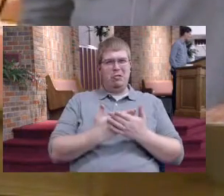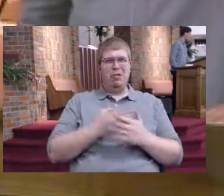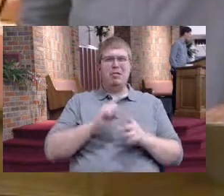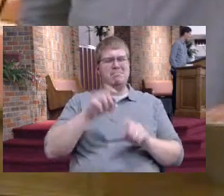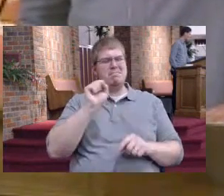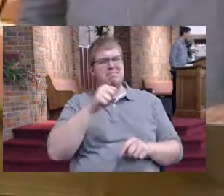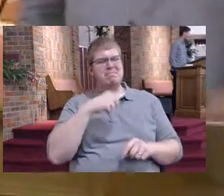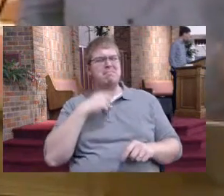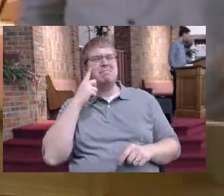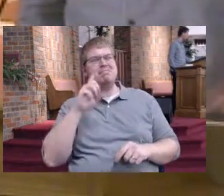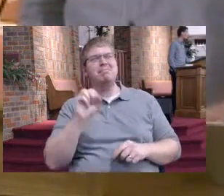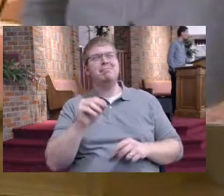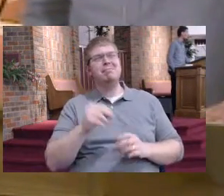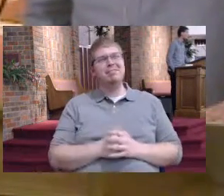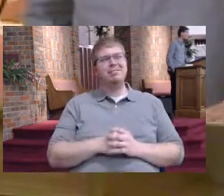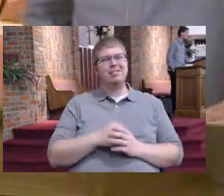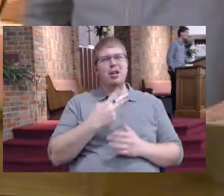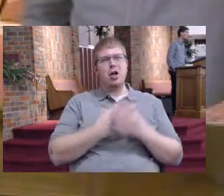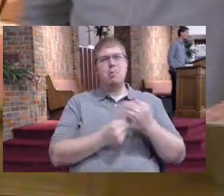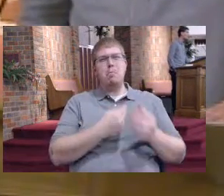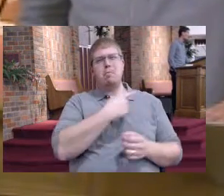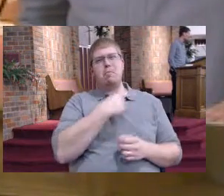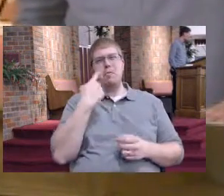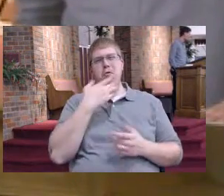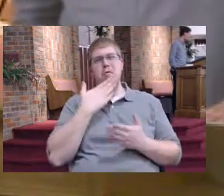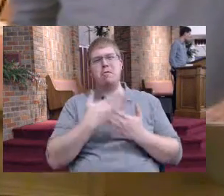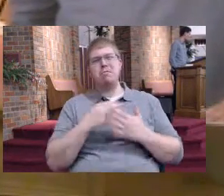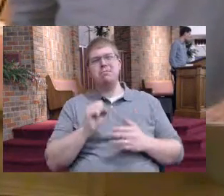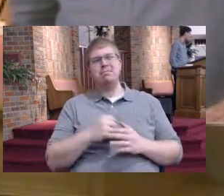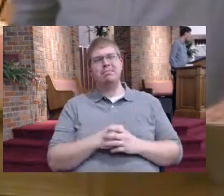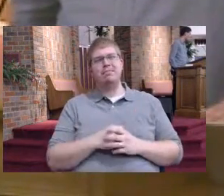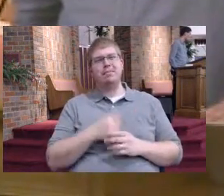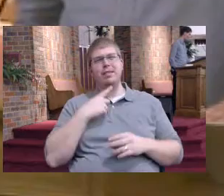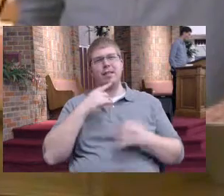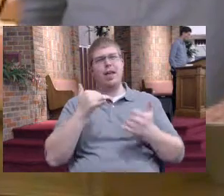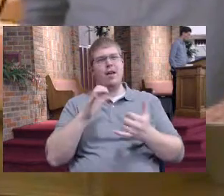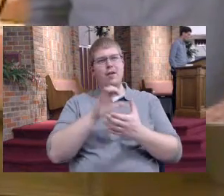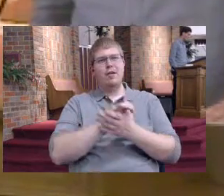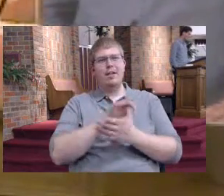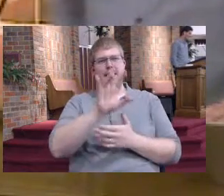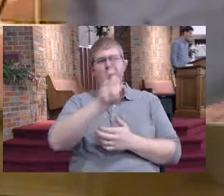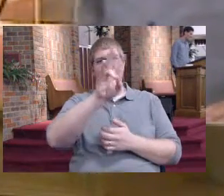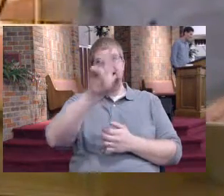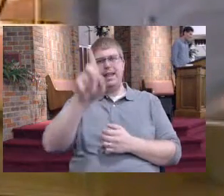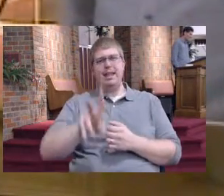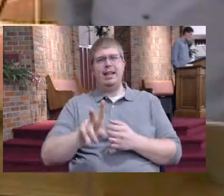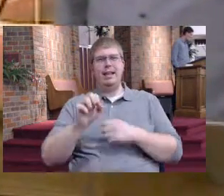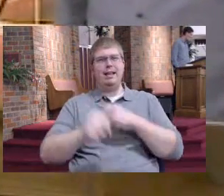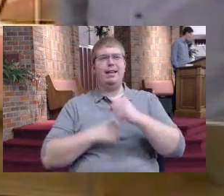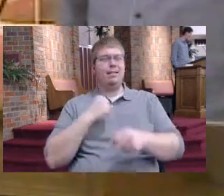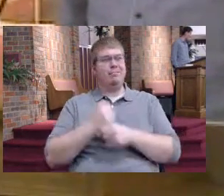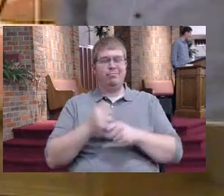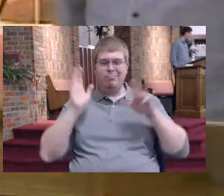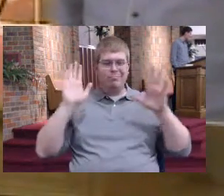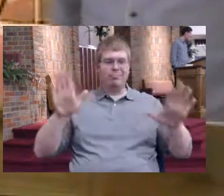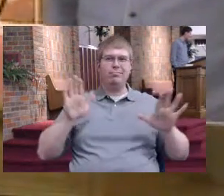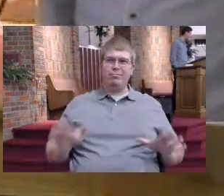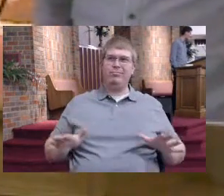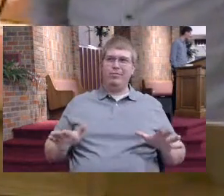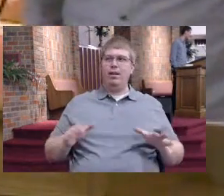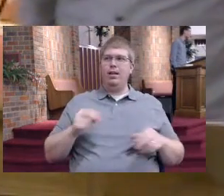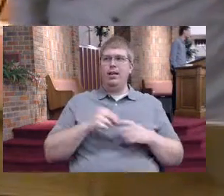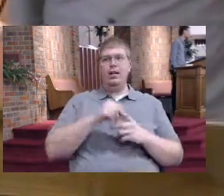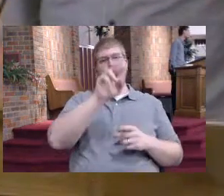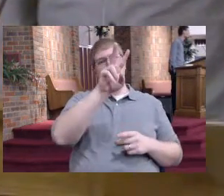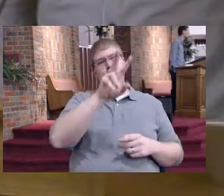day. So we've been married now 7 years, 7.5 years. It's been great. And in 2011, we